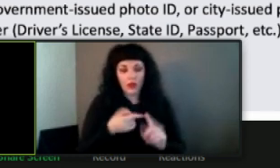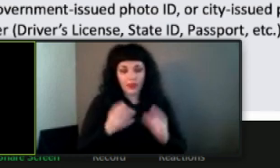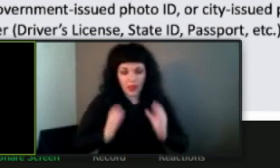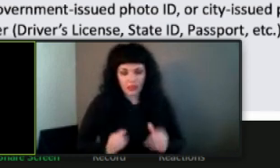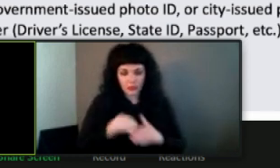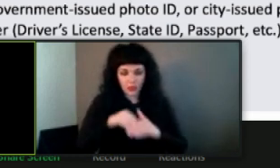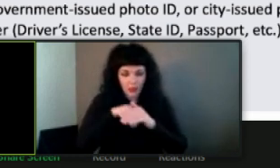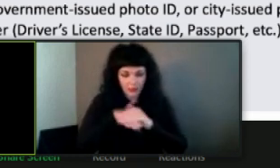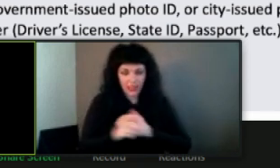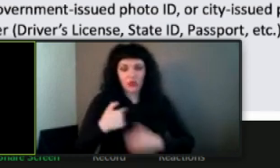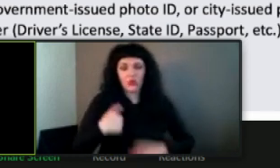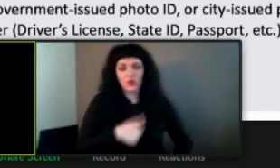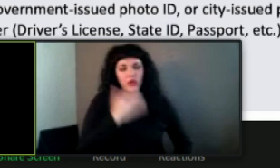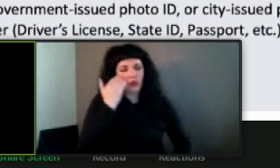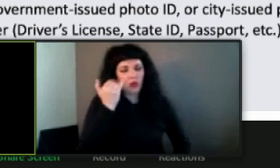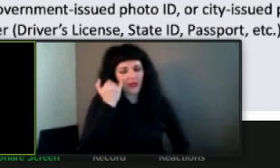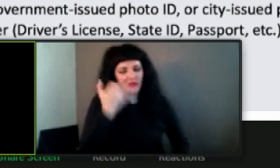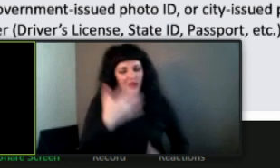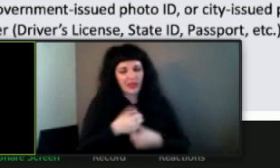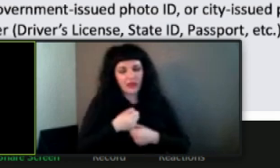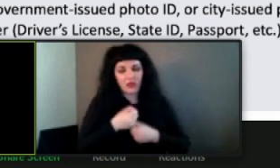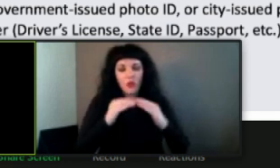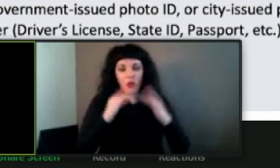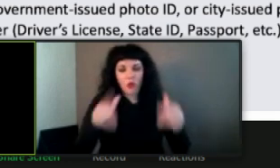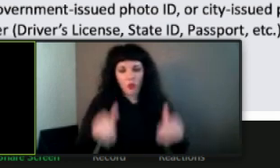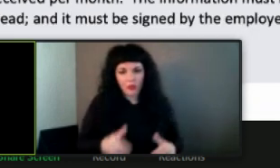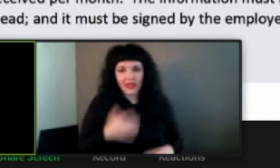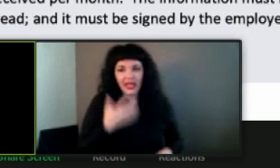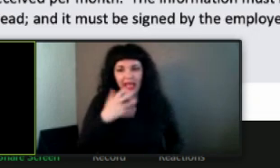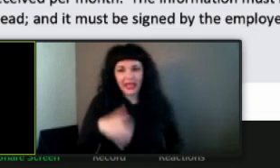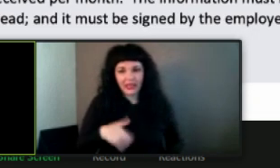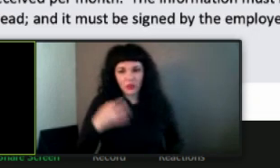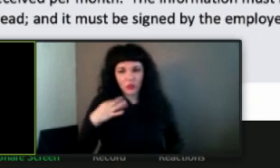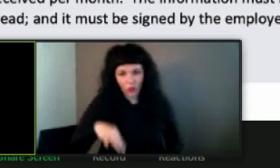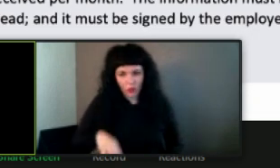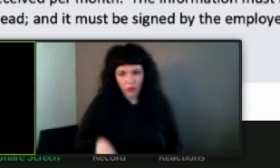credit draft, is another one. Next page.